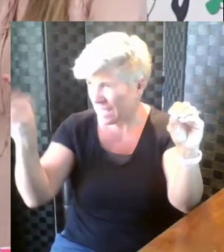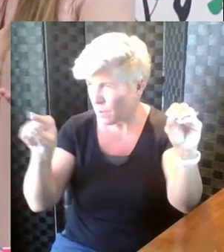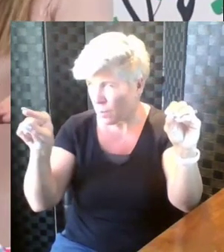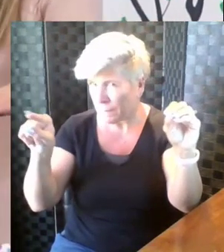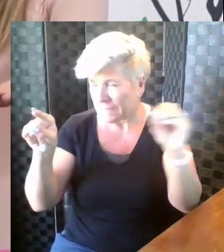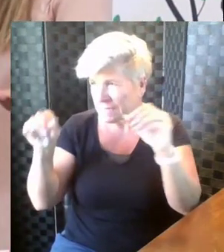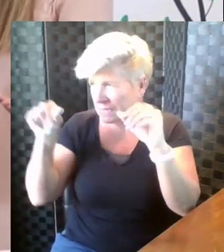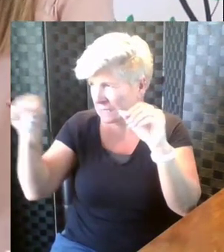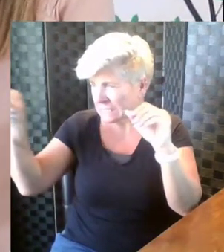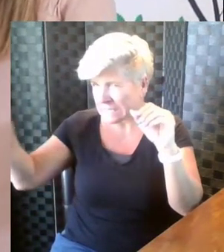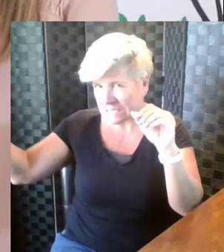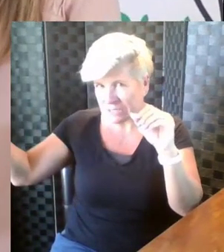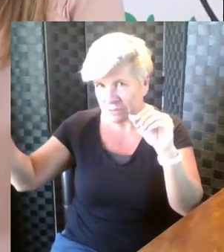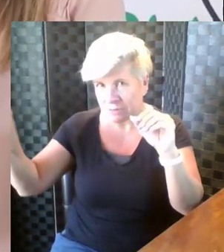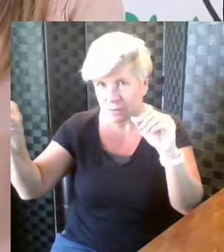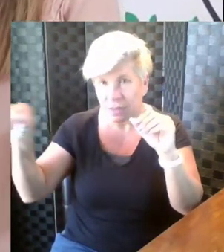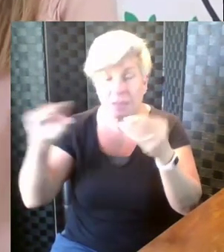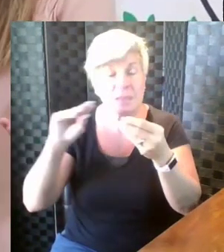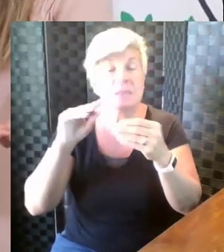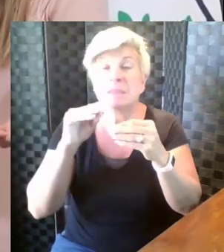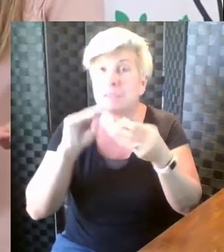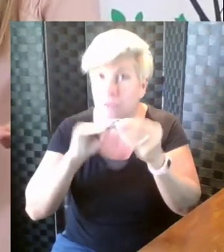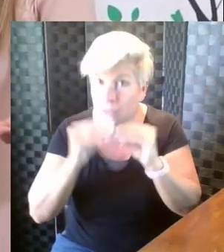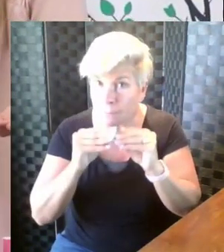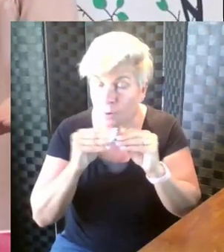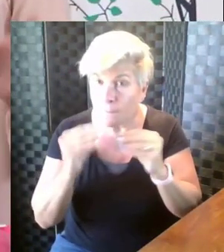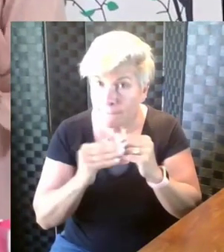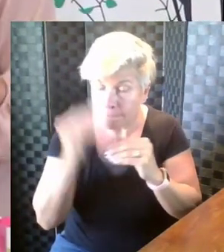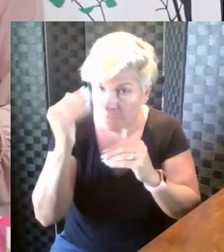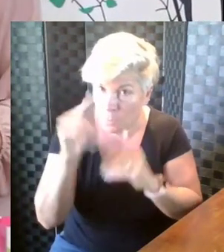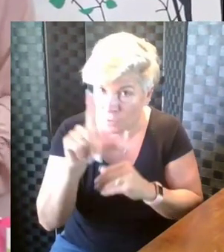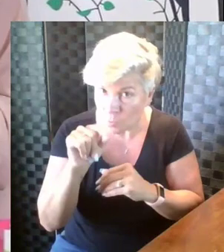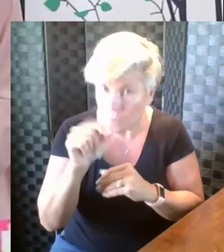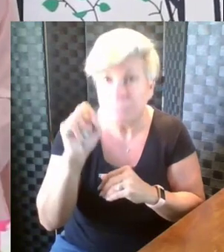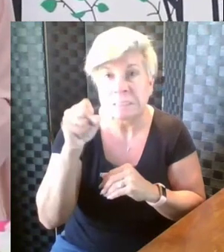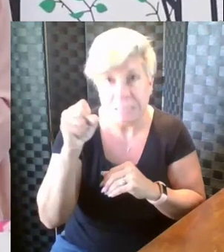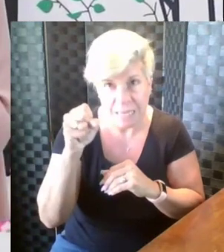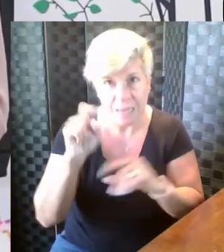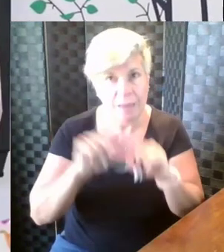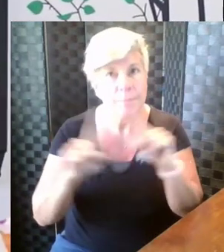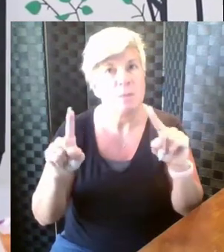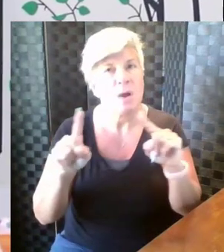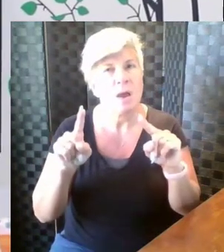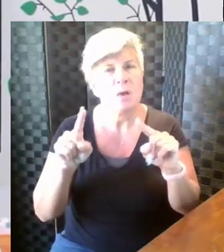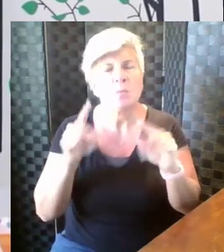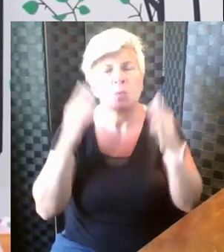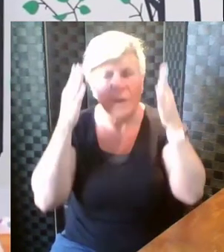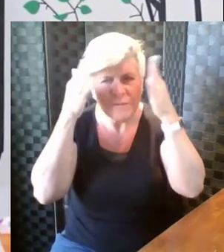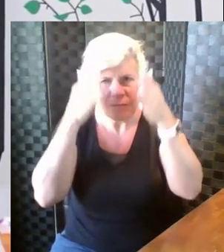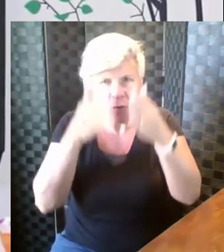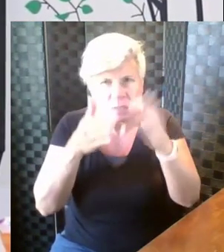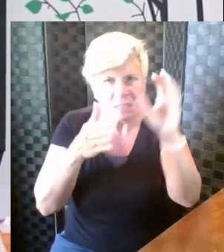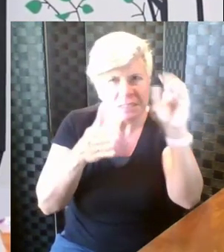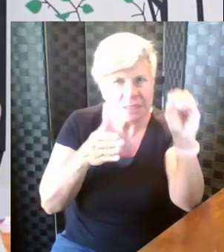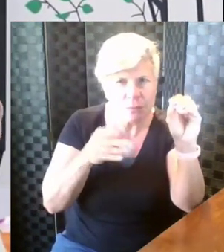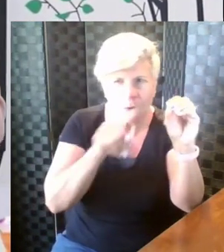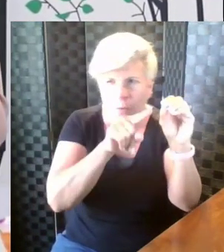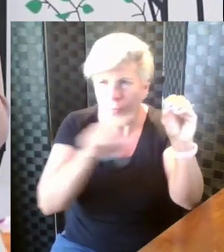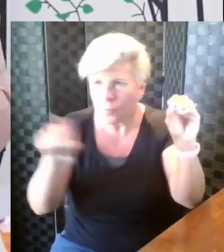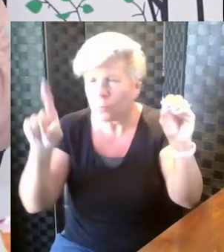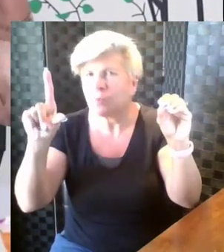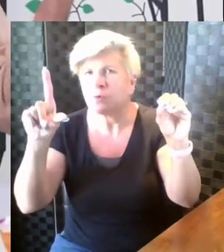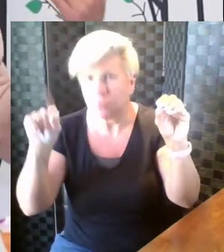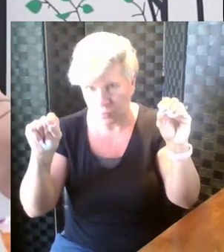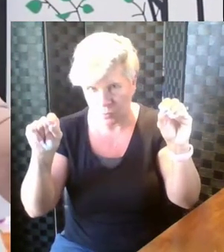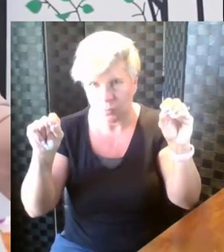because are there numbers larger than 20? Absolutely. But remember, I told you last week that we're really focusing on being pros